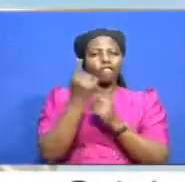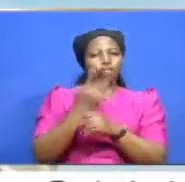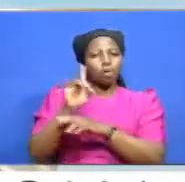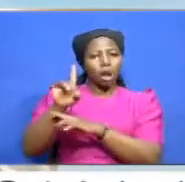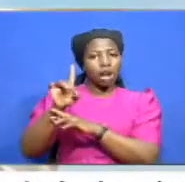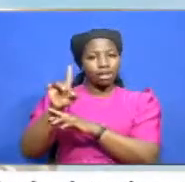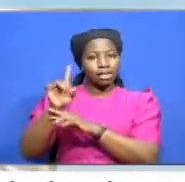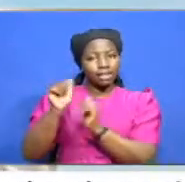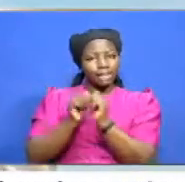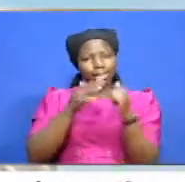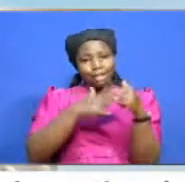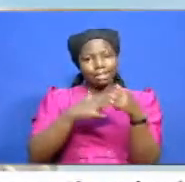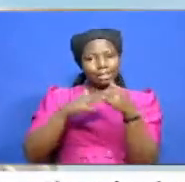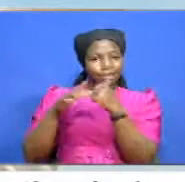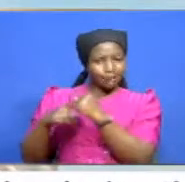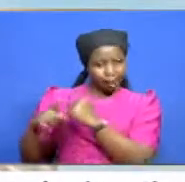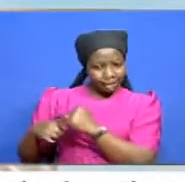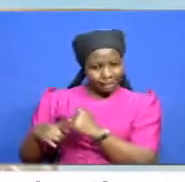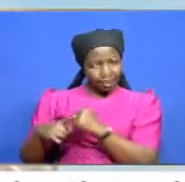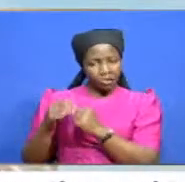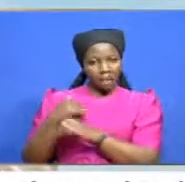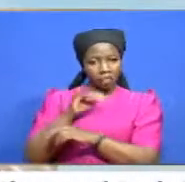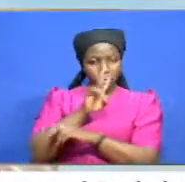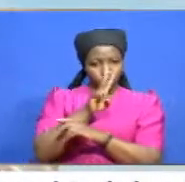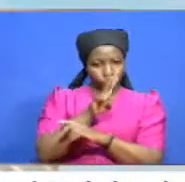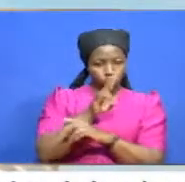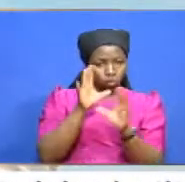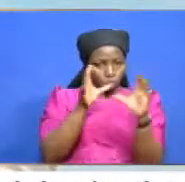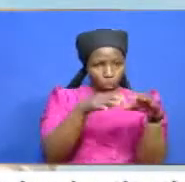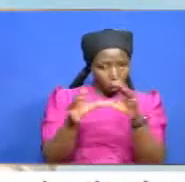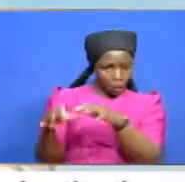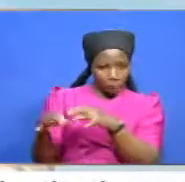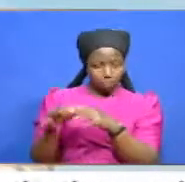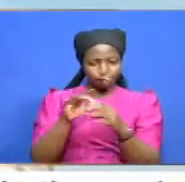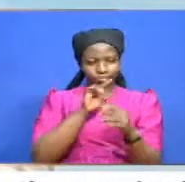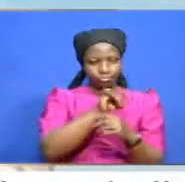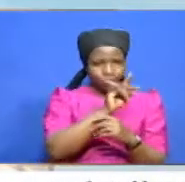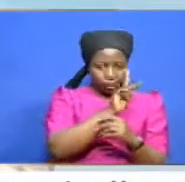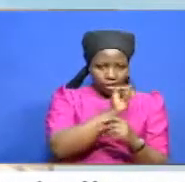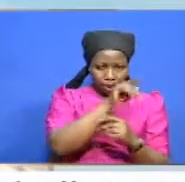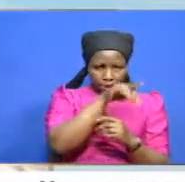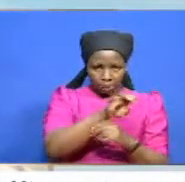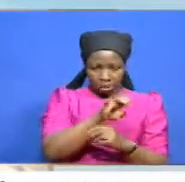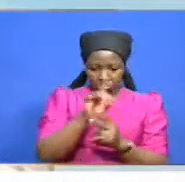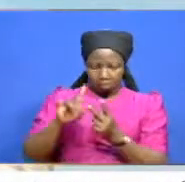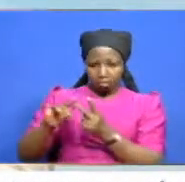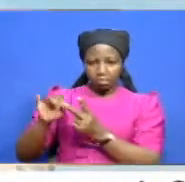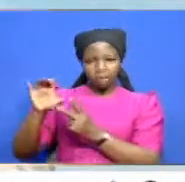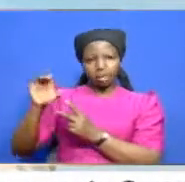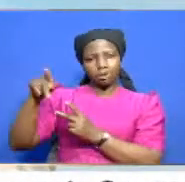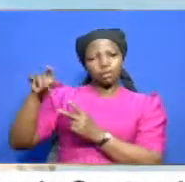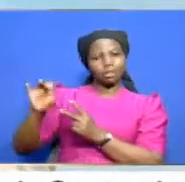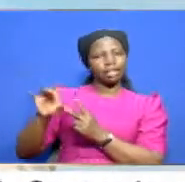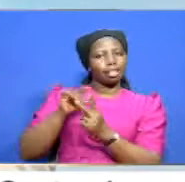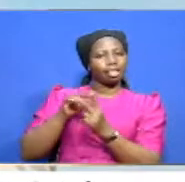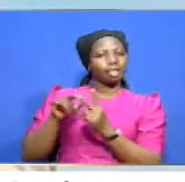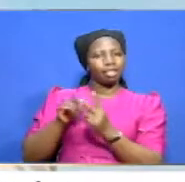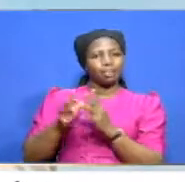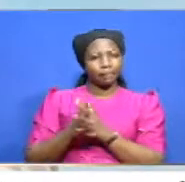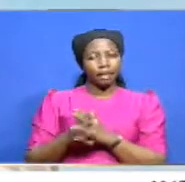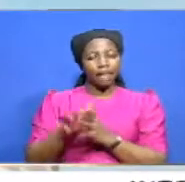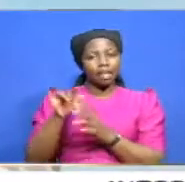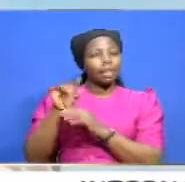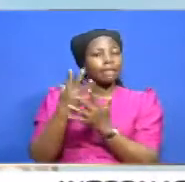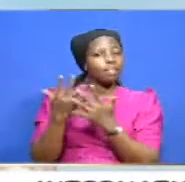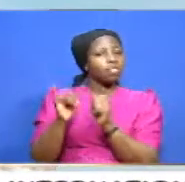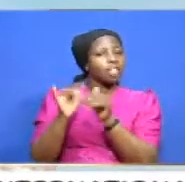did CAPE and those who did CPE. These are things which have happened. And